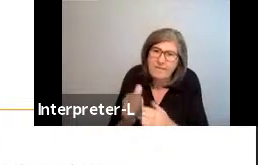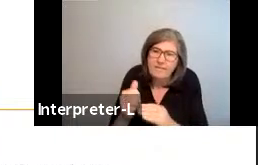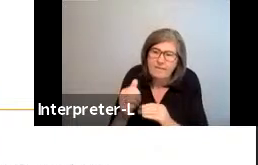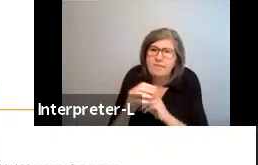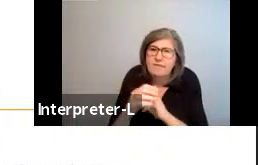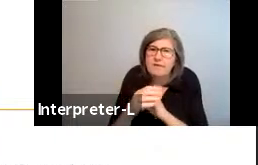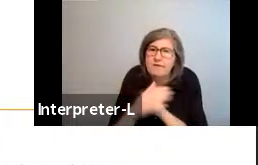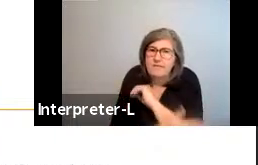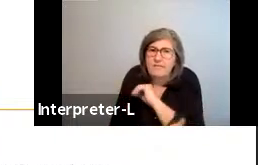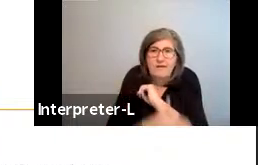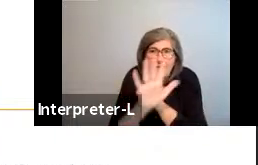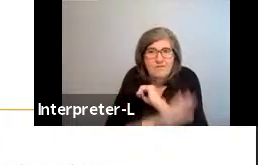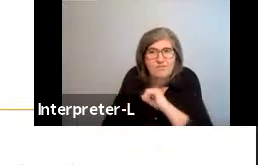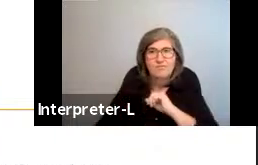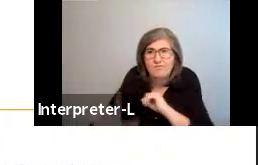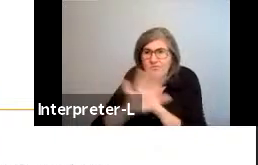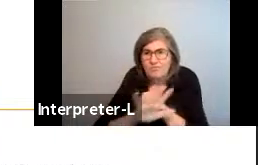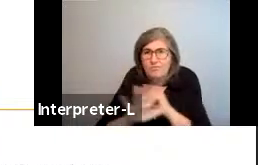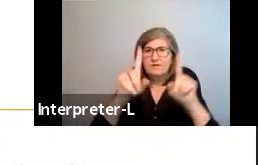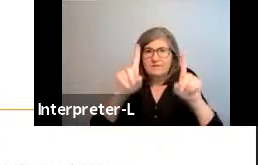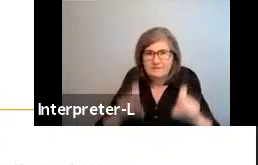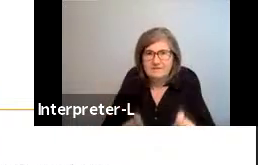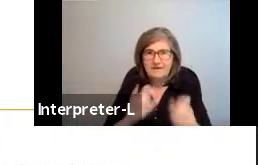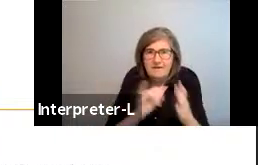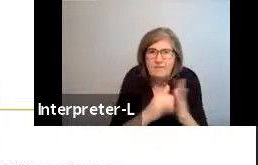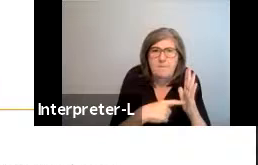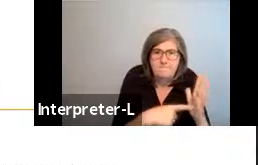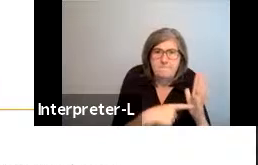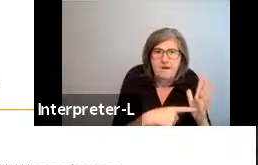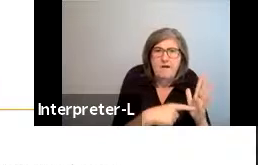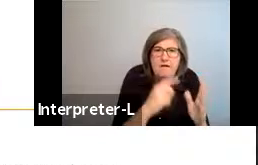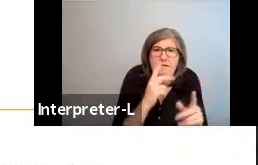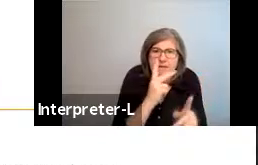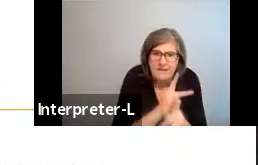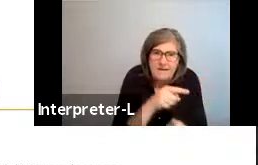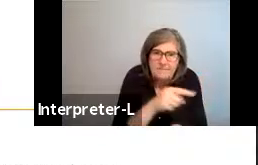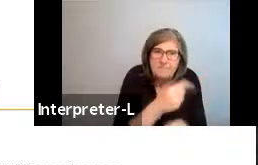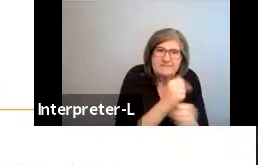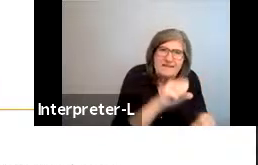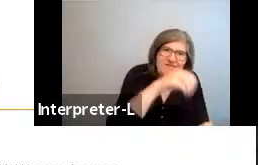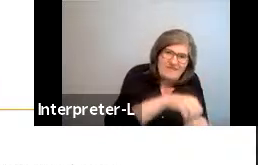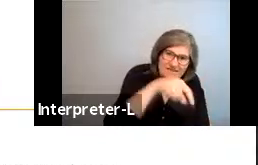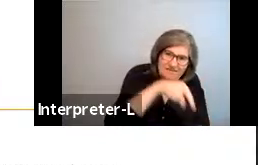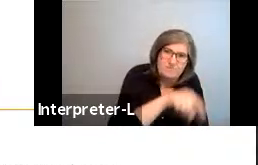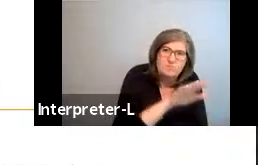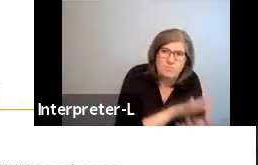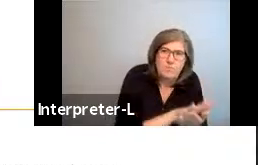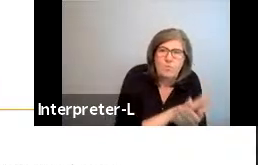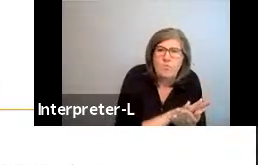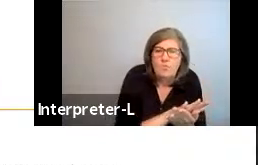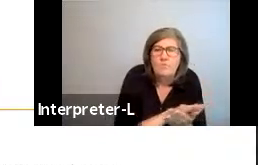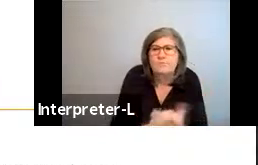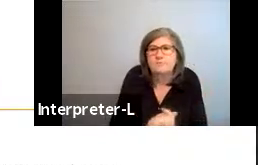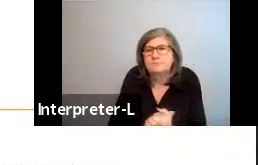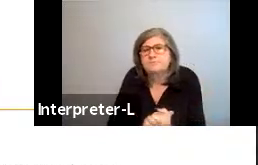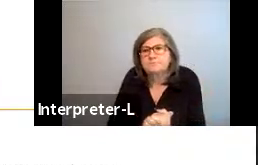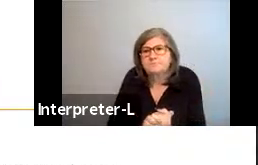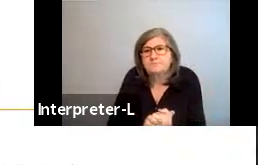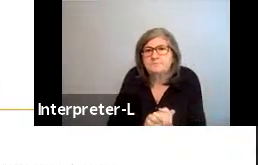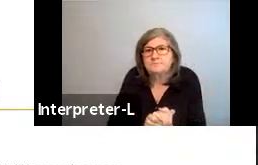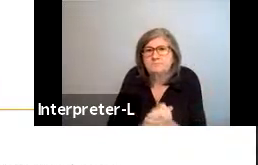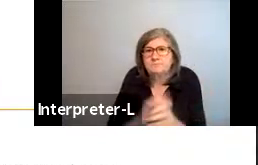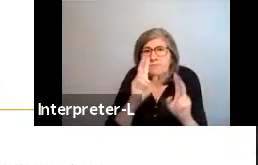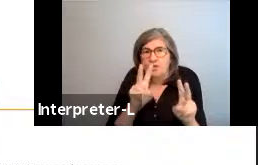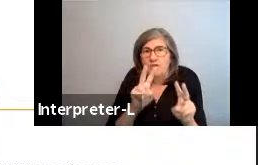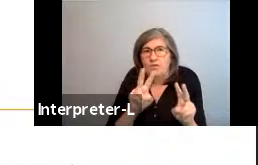in testing out a model that keeps kids safe in schools. So you can, if you look